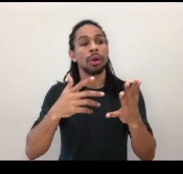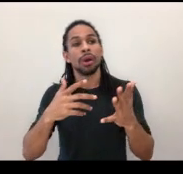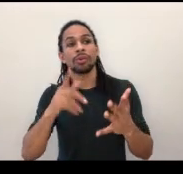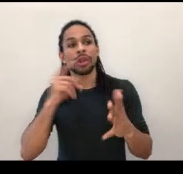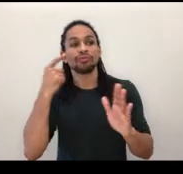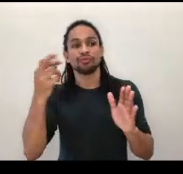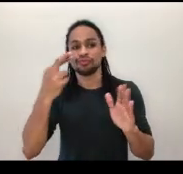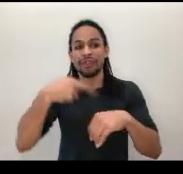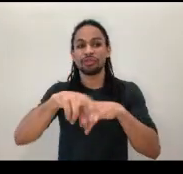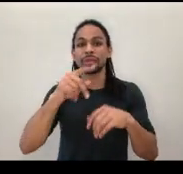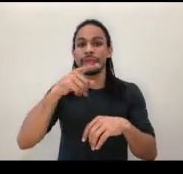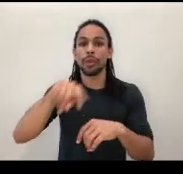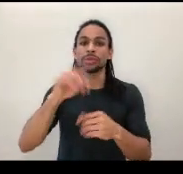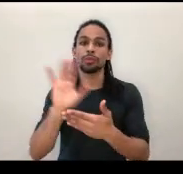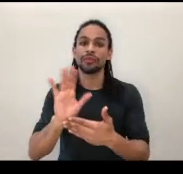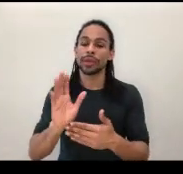movies